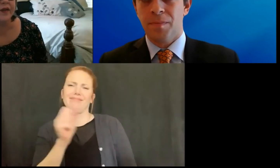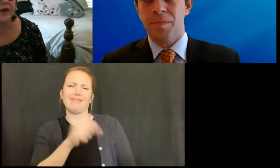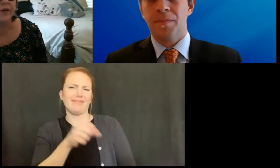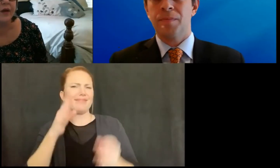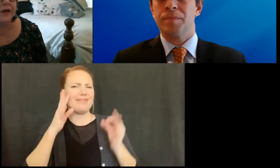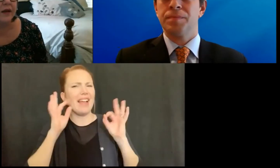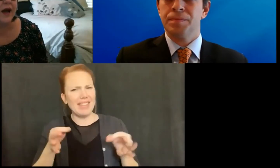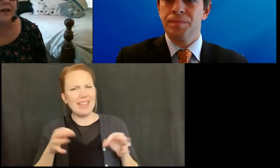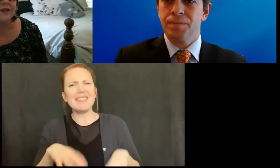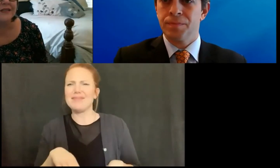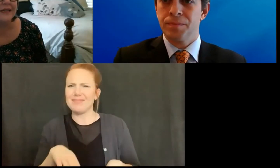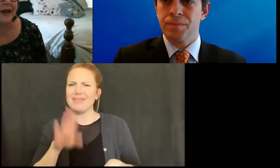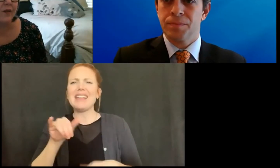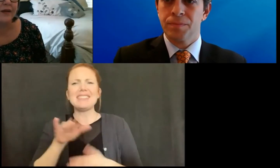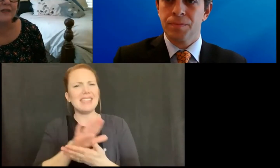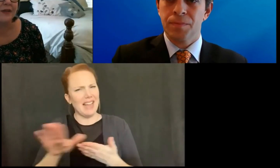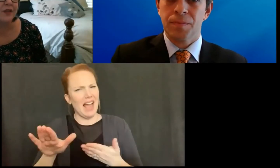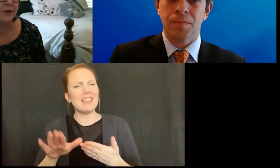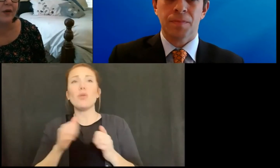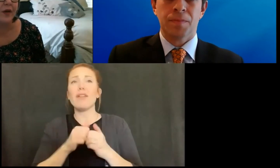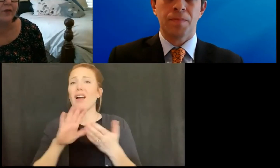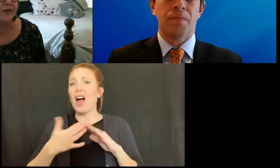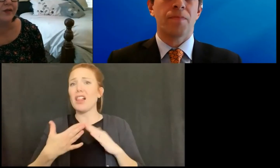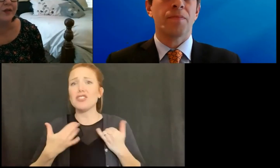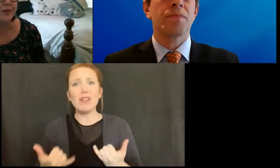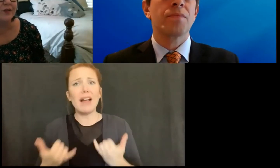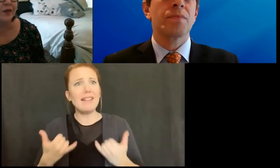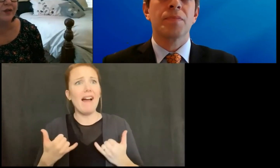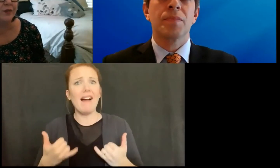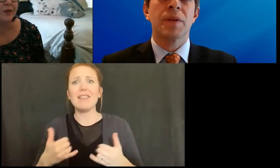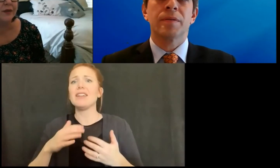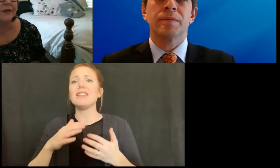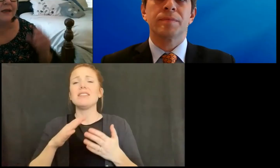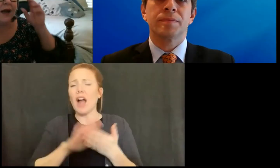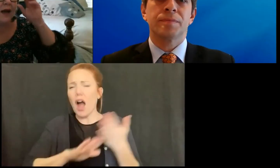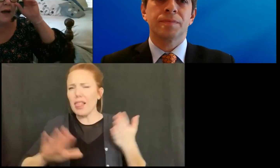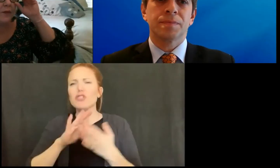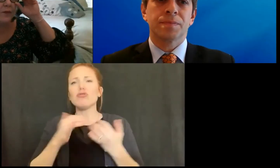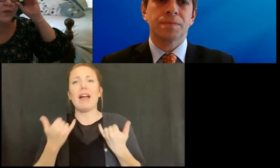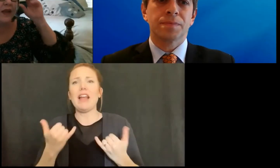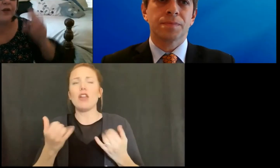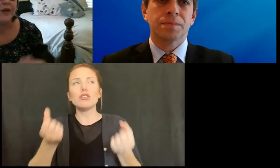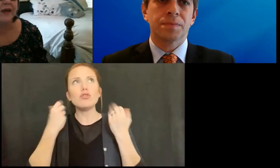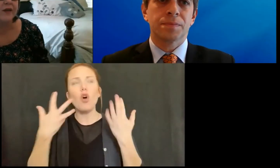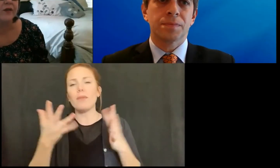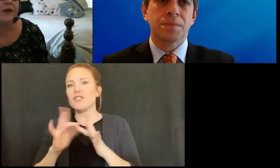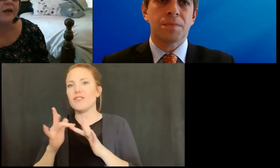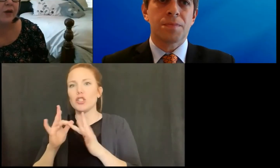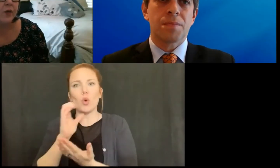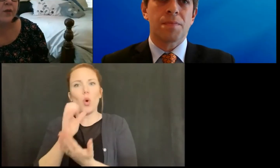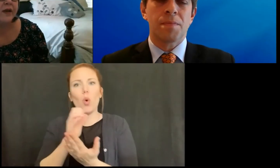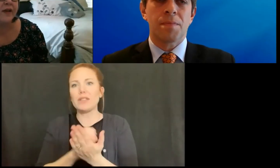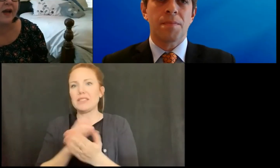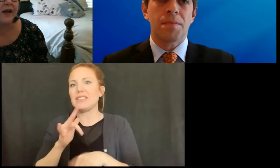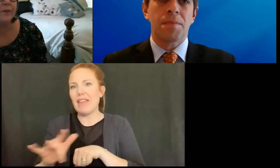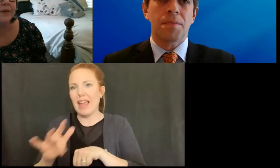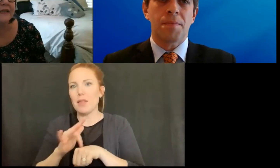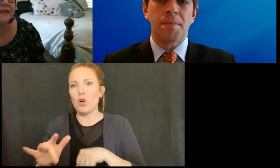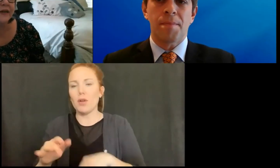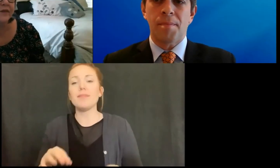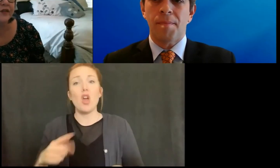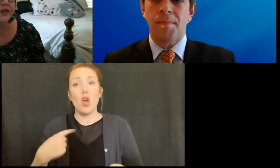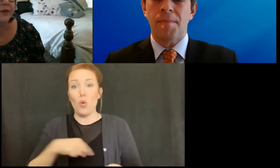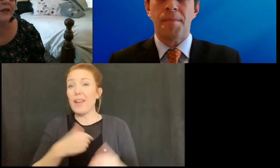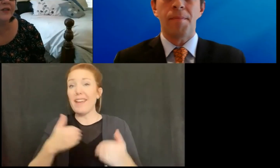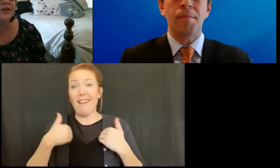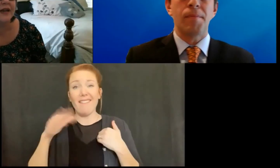with, colleges now, and especially with COVID, there's so much virtual that you can do it. We've got companies